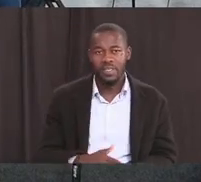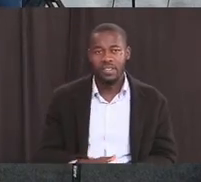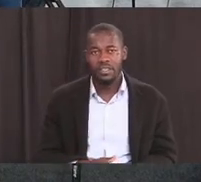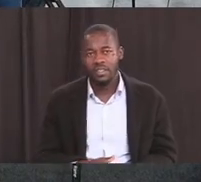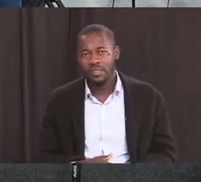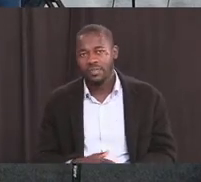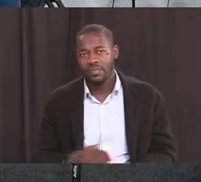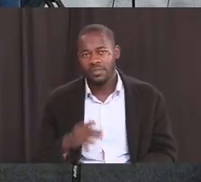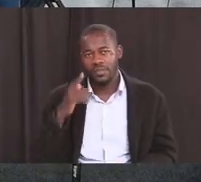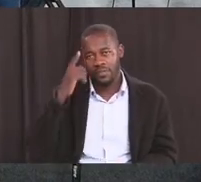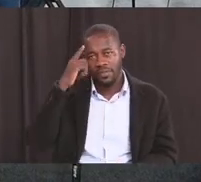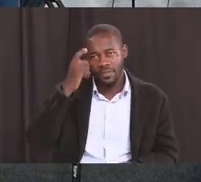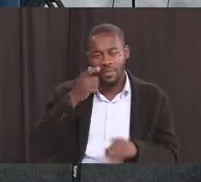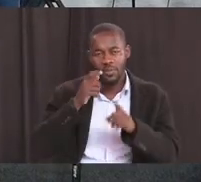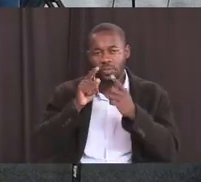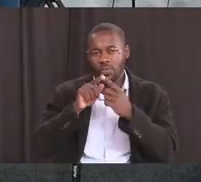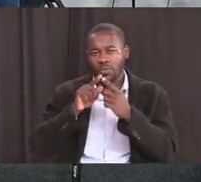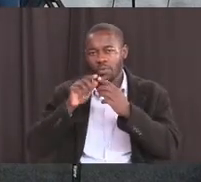eternity.